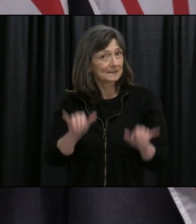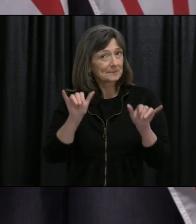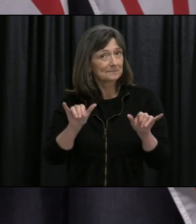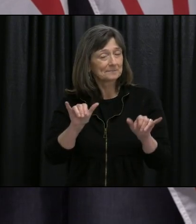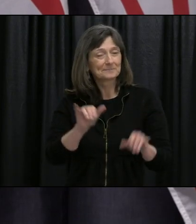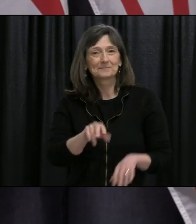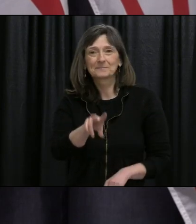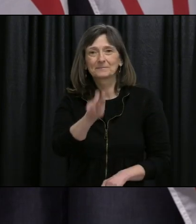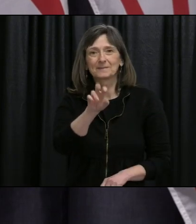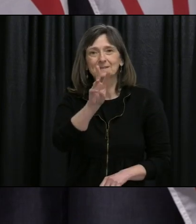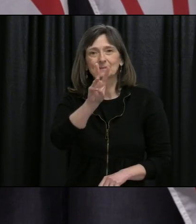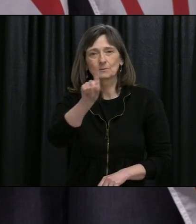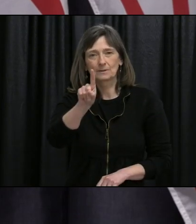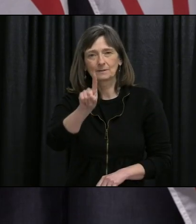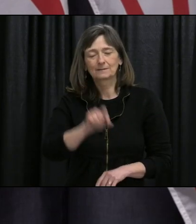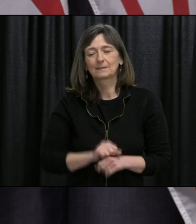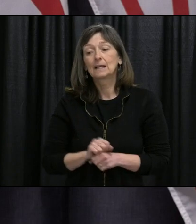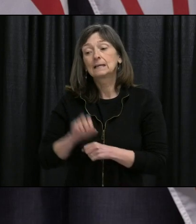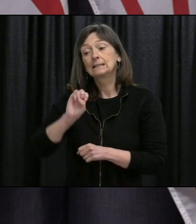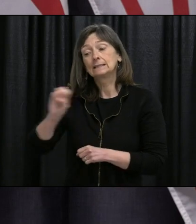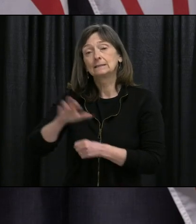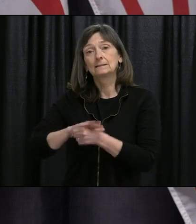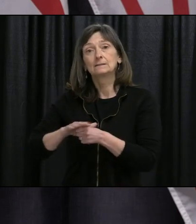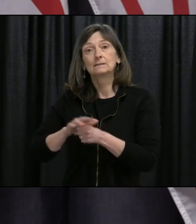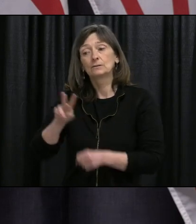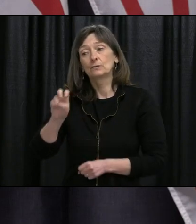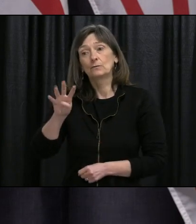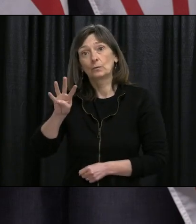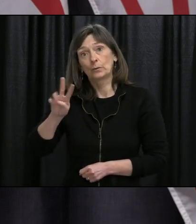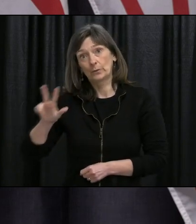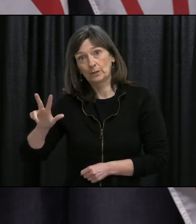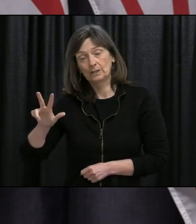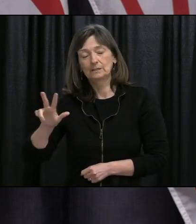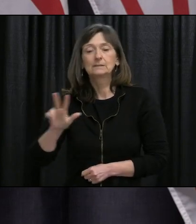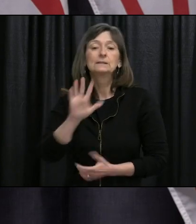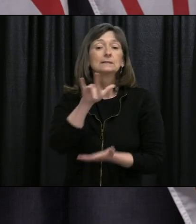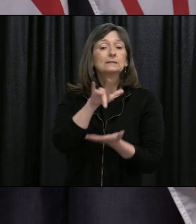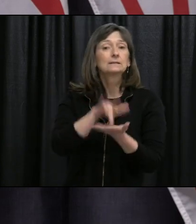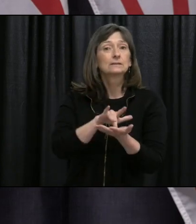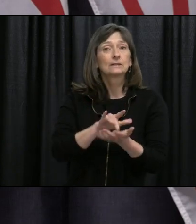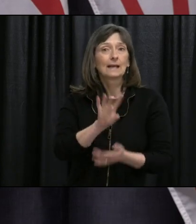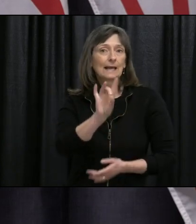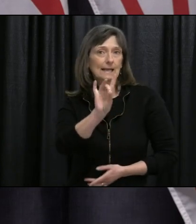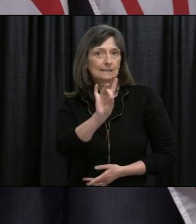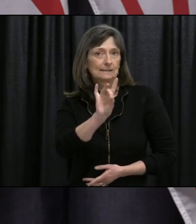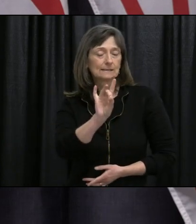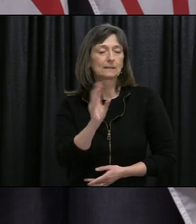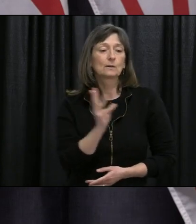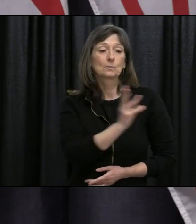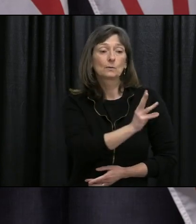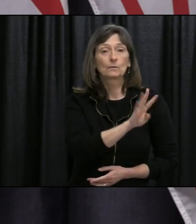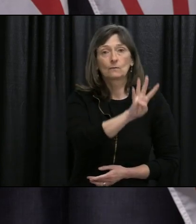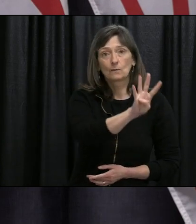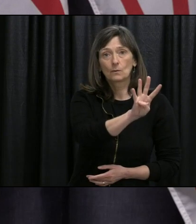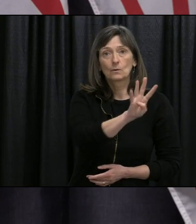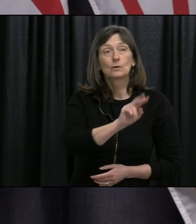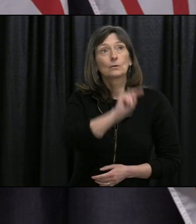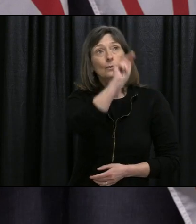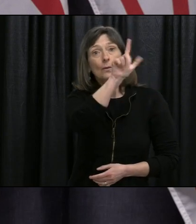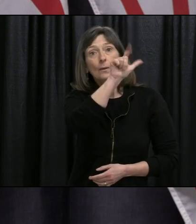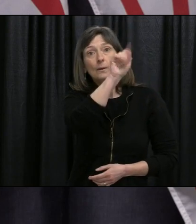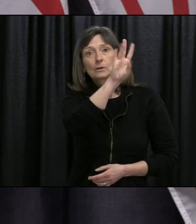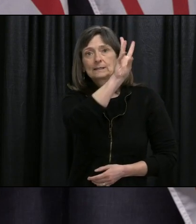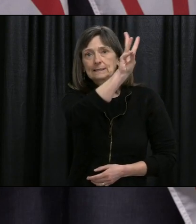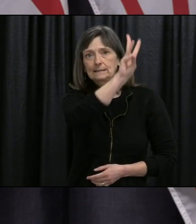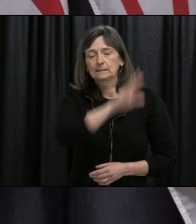at 261, with 243 cases in Eastern Health, 8 in Central Health, 4 in Western Health, and